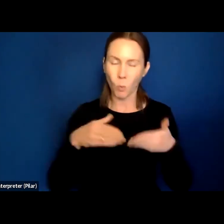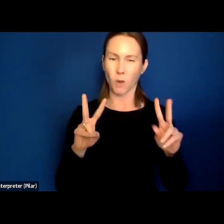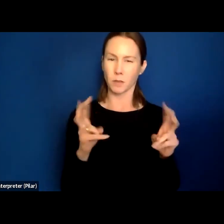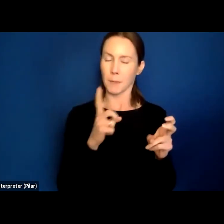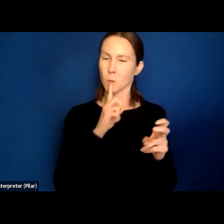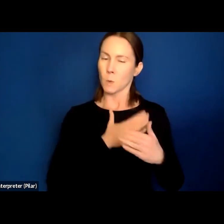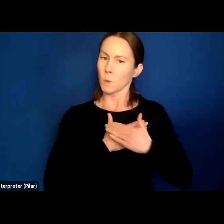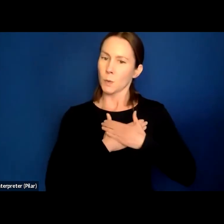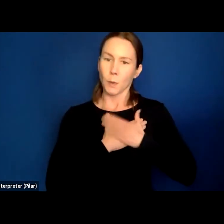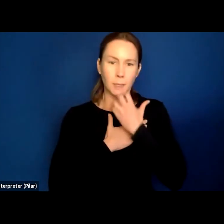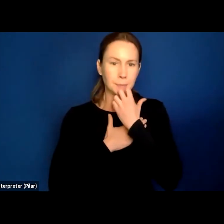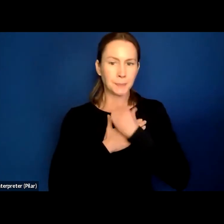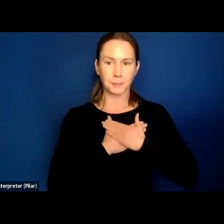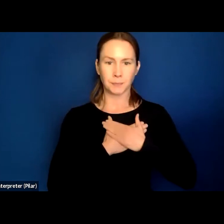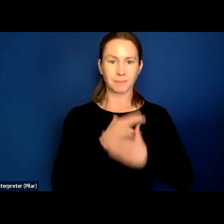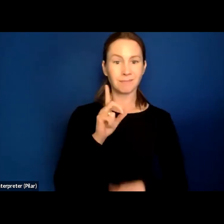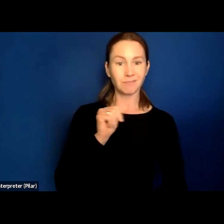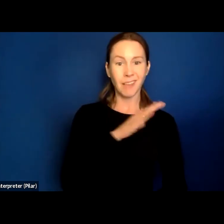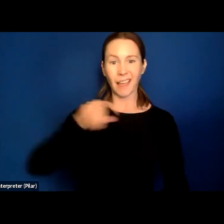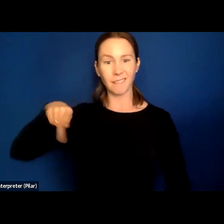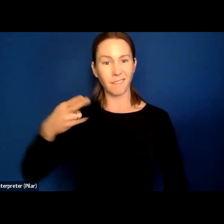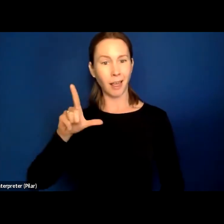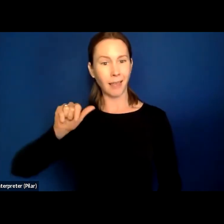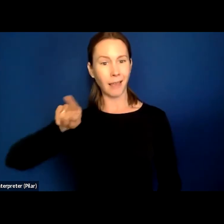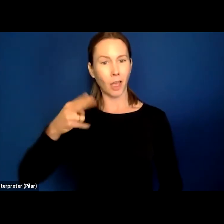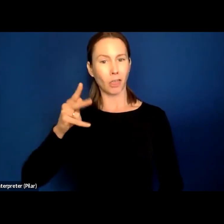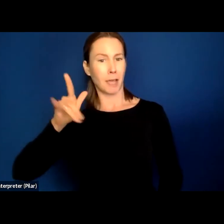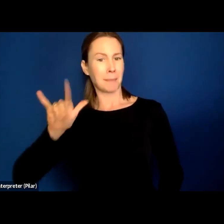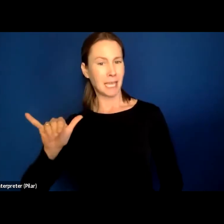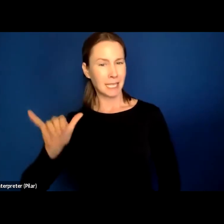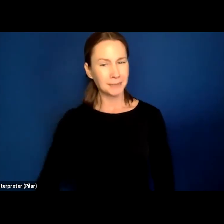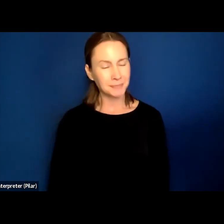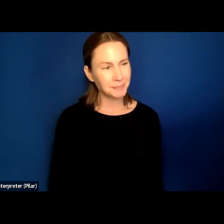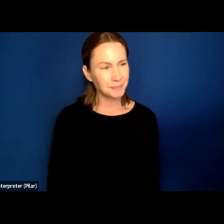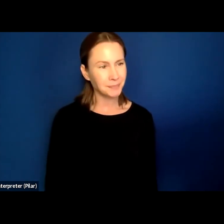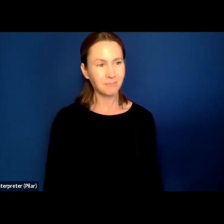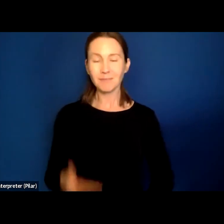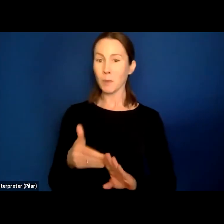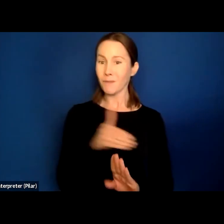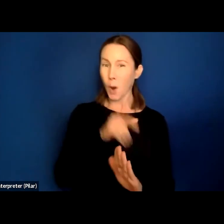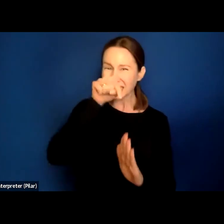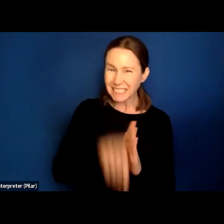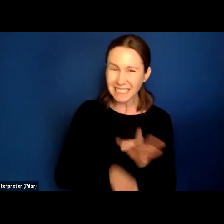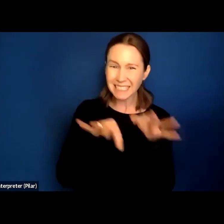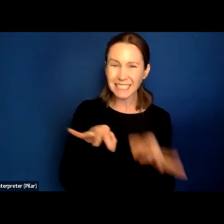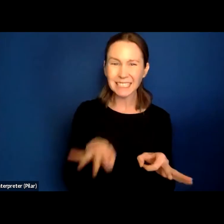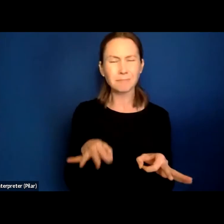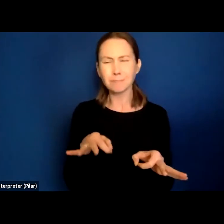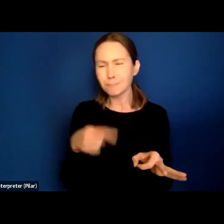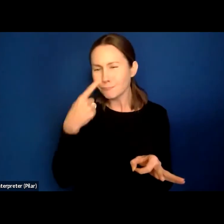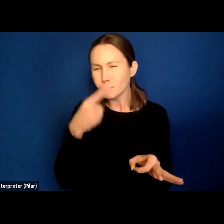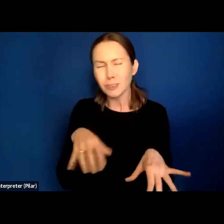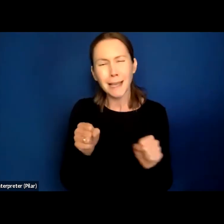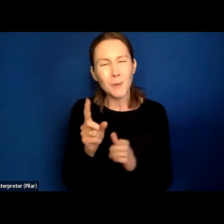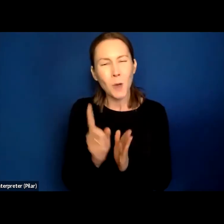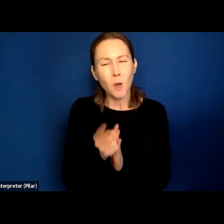hearts: disability and philanthropy. Before going too deep, though, I invite you to take a moment to